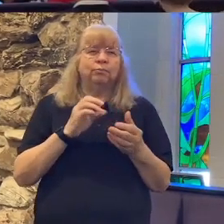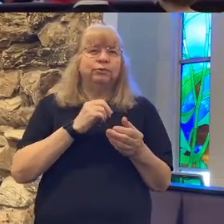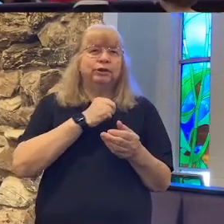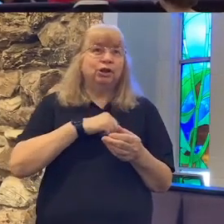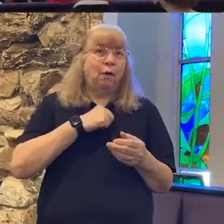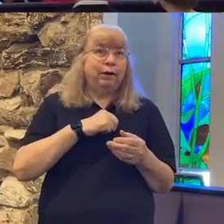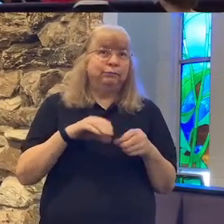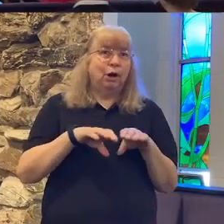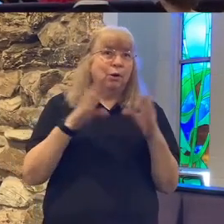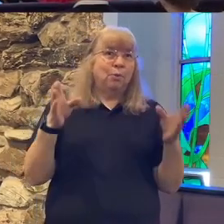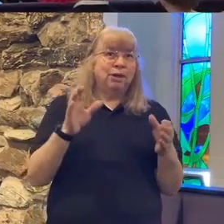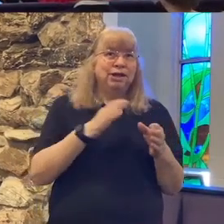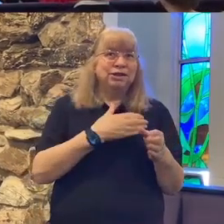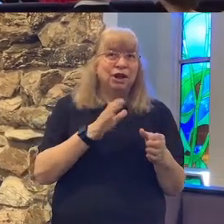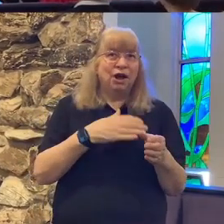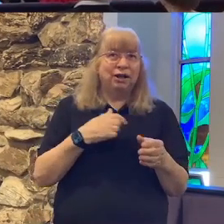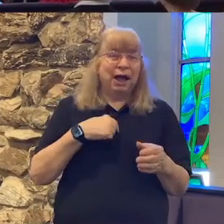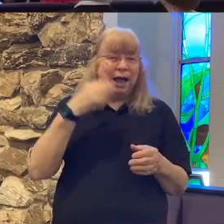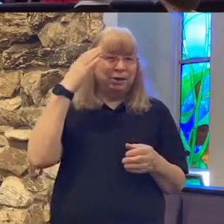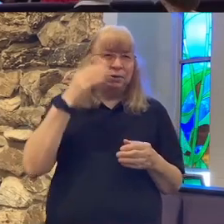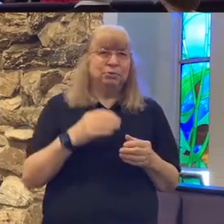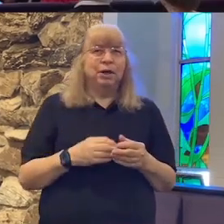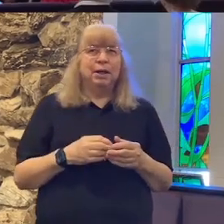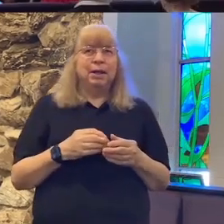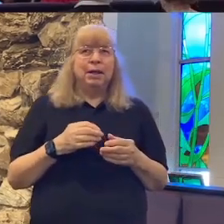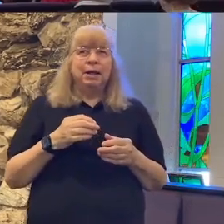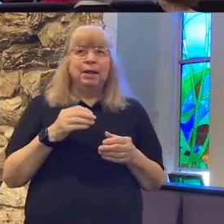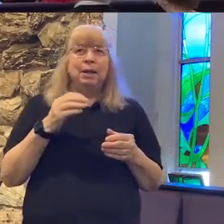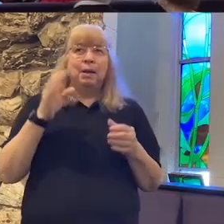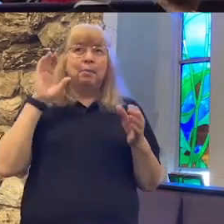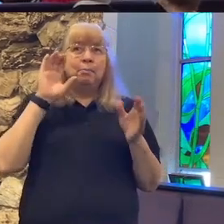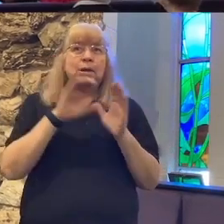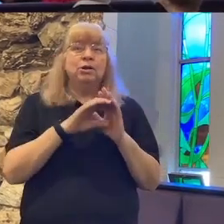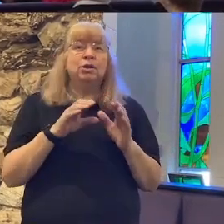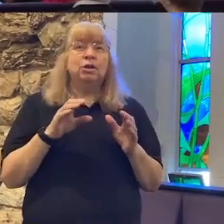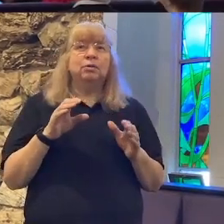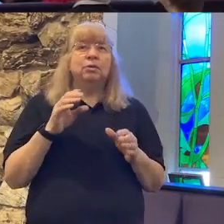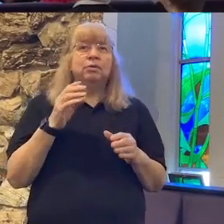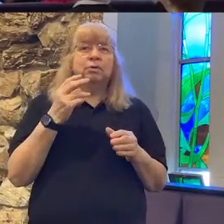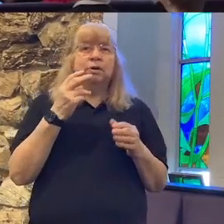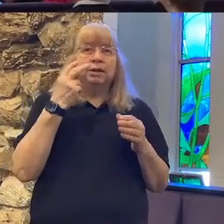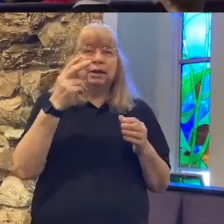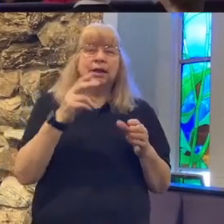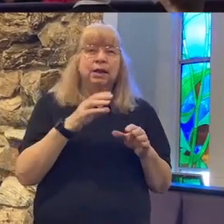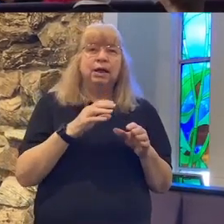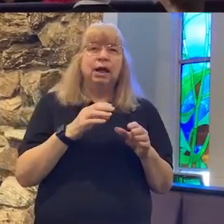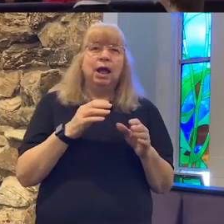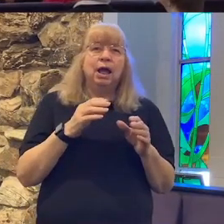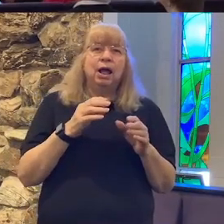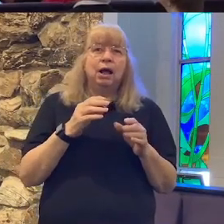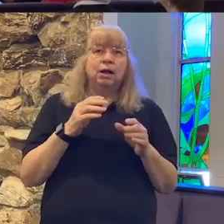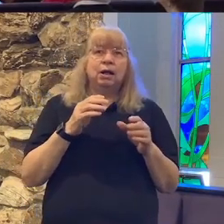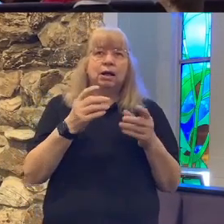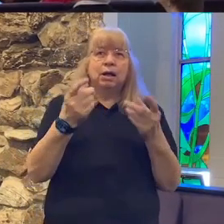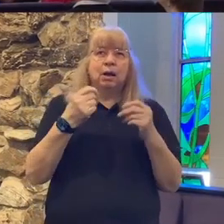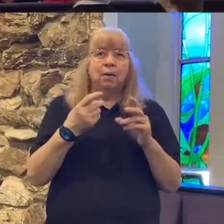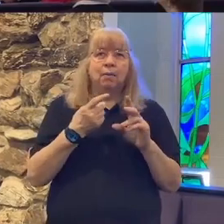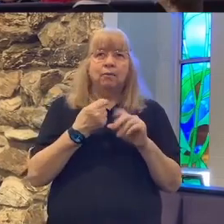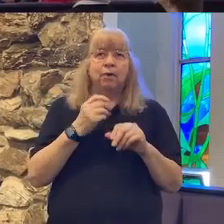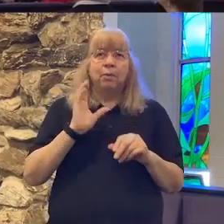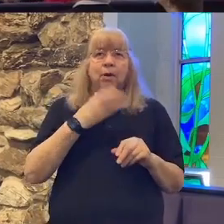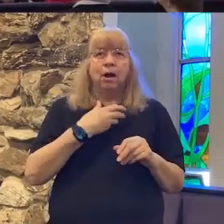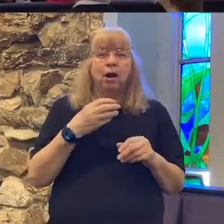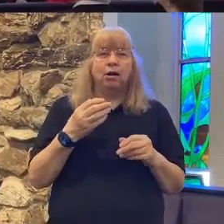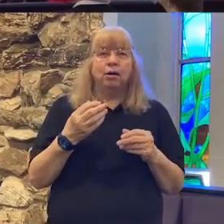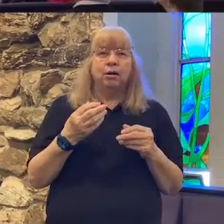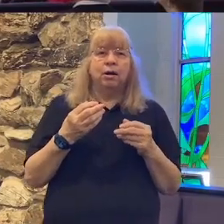song. I knew what it was. The pictures you're going to see on the screen periodically throughout the worship service comes from our